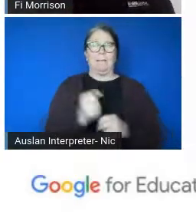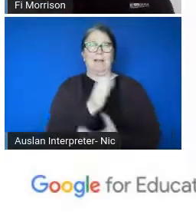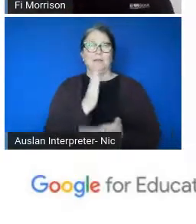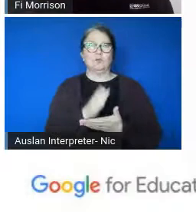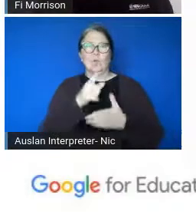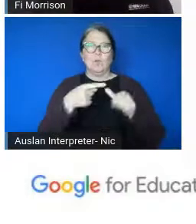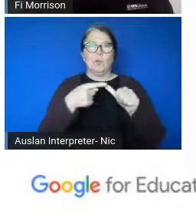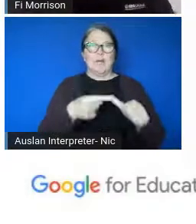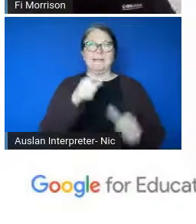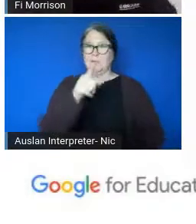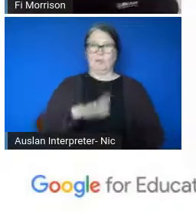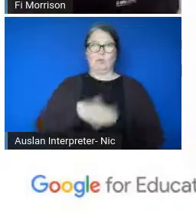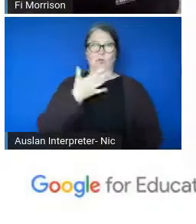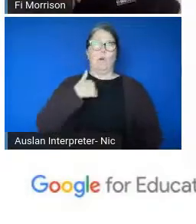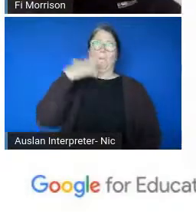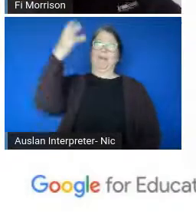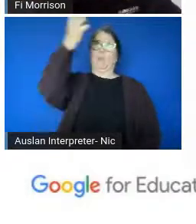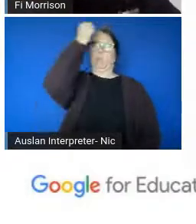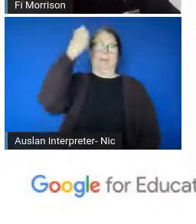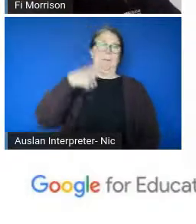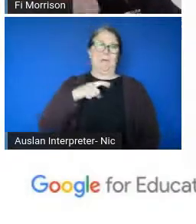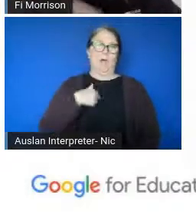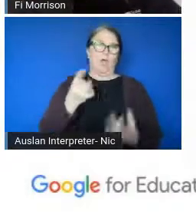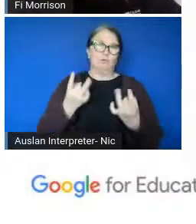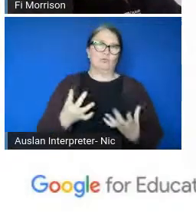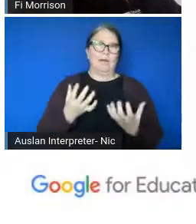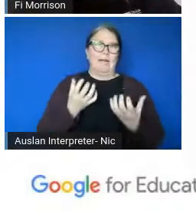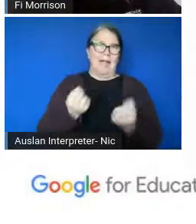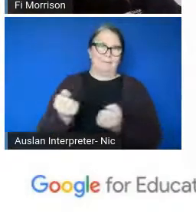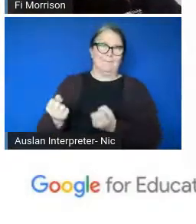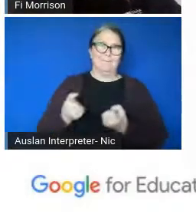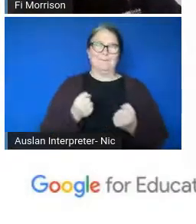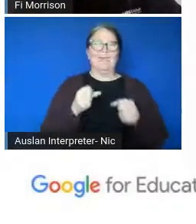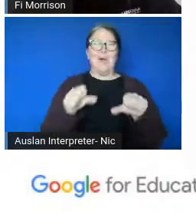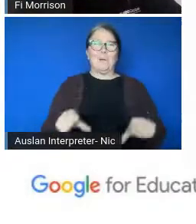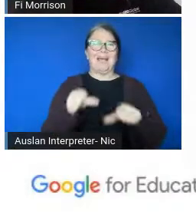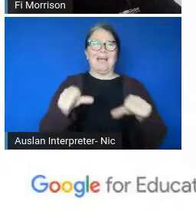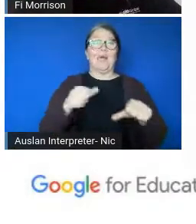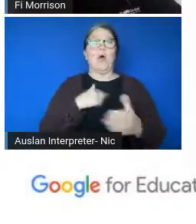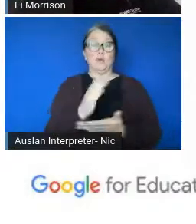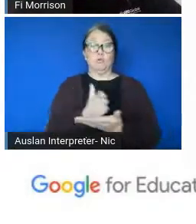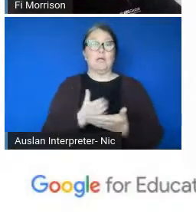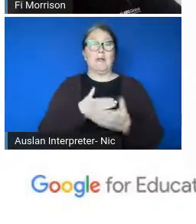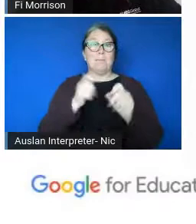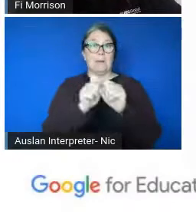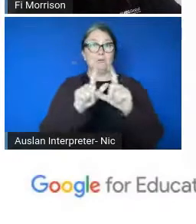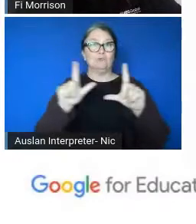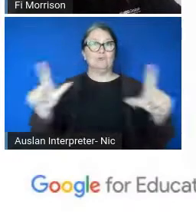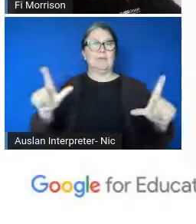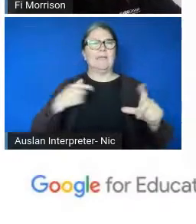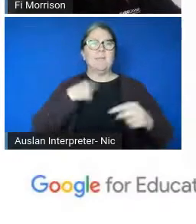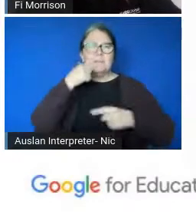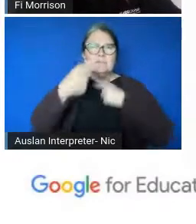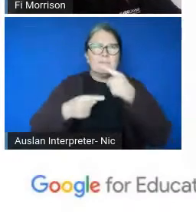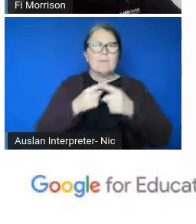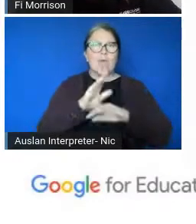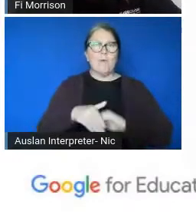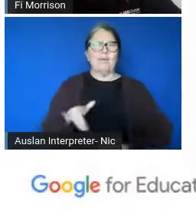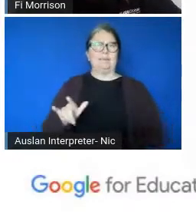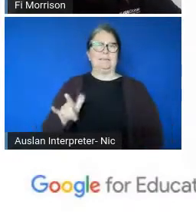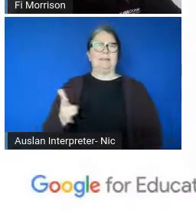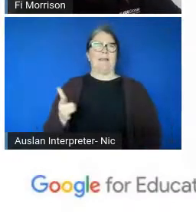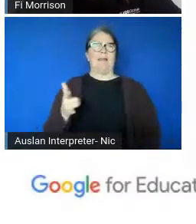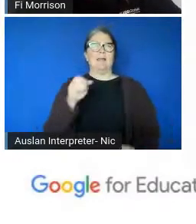win one. So I'm going to go ahead and share my screen, and I'm going to tell you a little bit about Deadly Science and